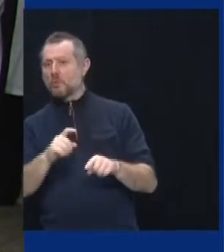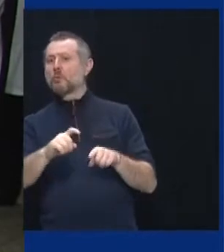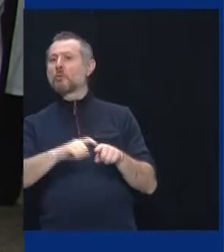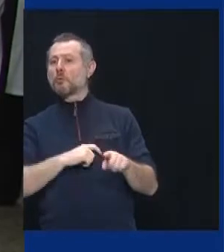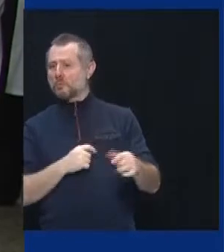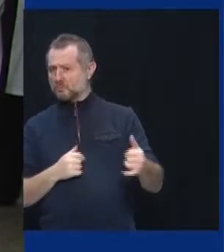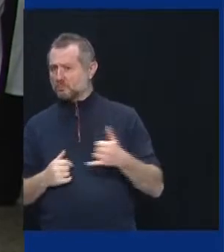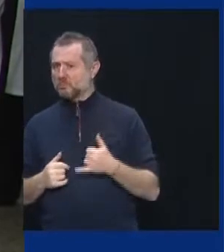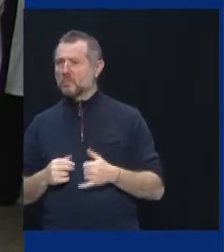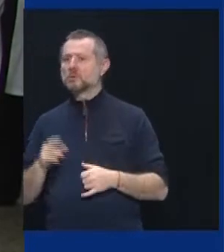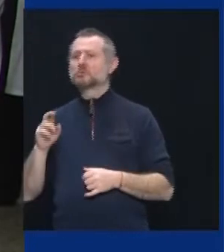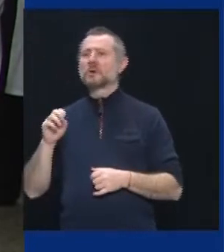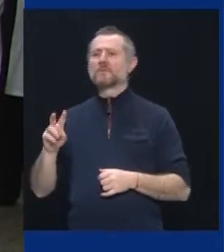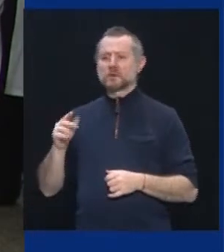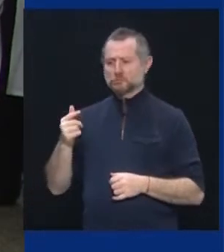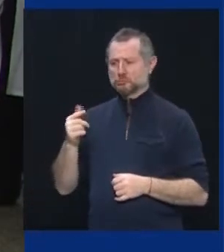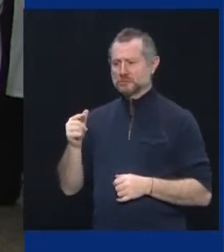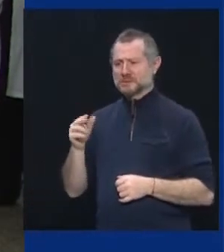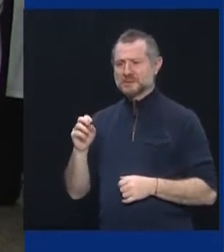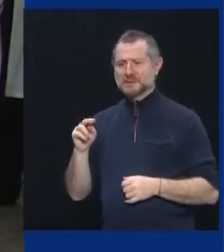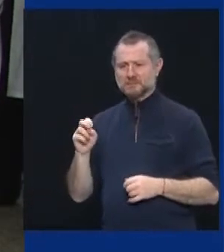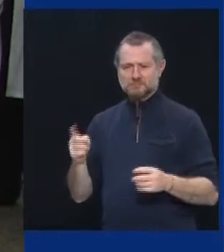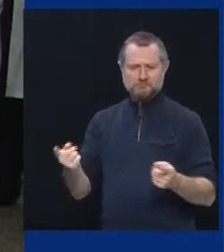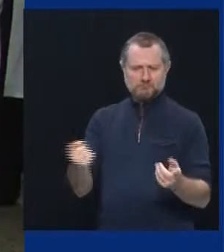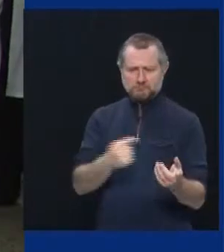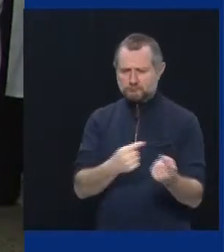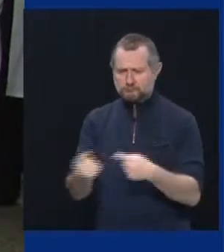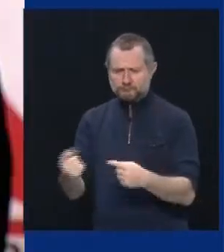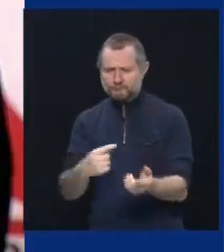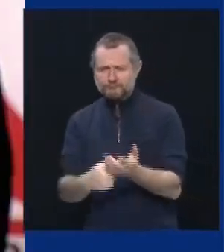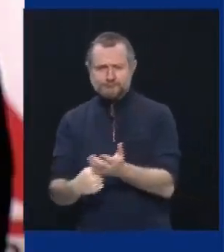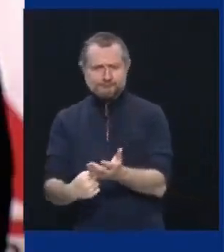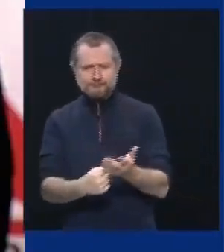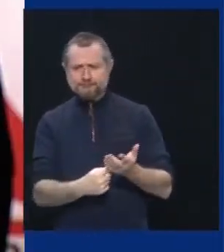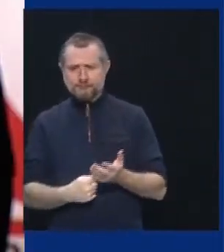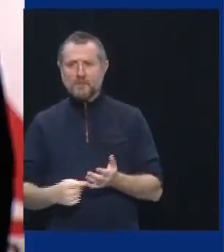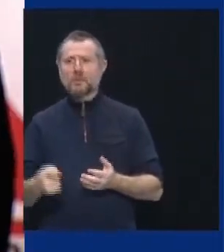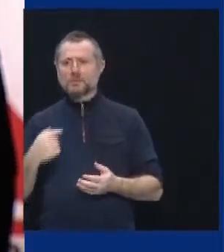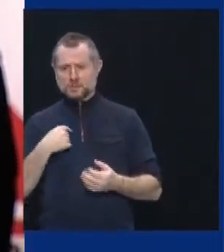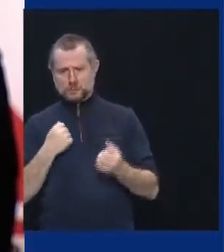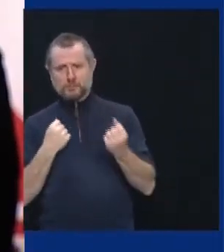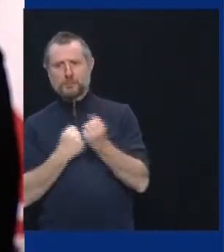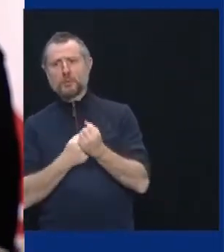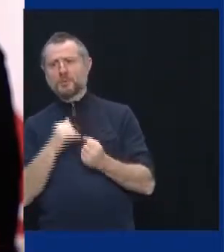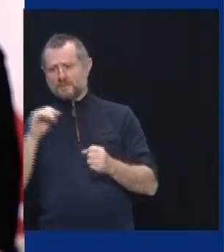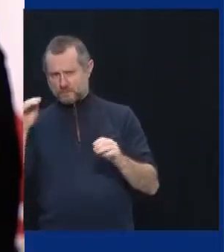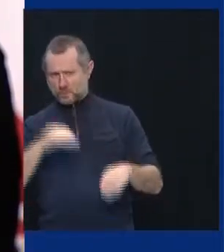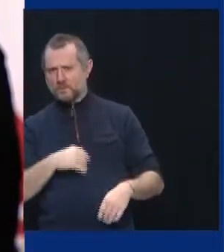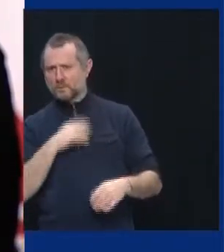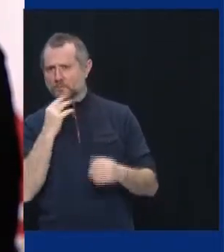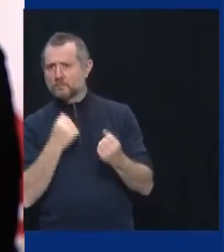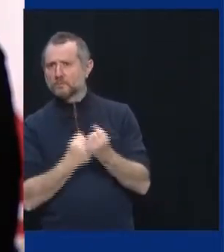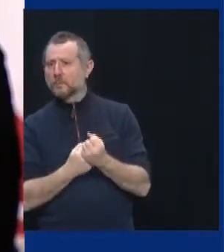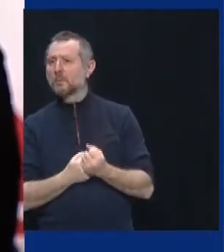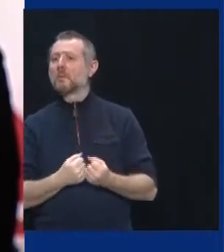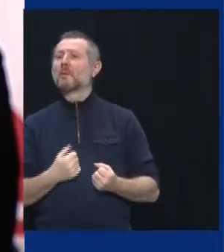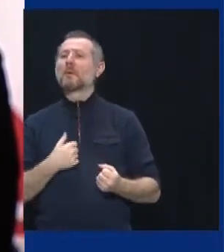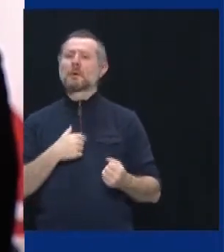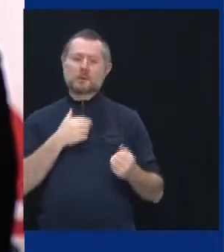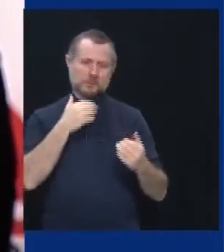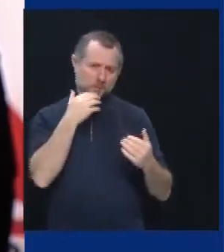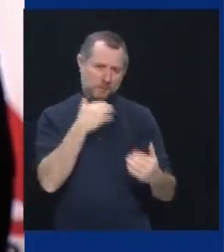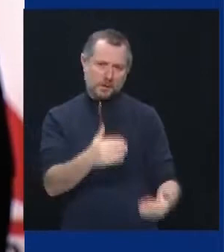community conversation going, and said, we're going to stand with you. So I want to thank immensely and